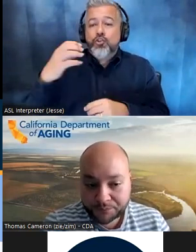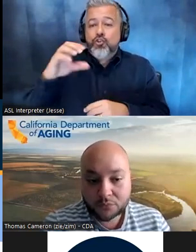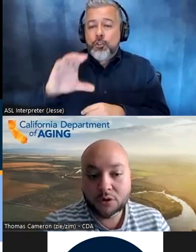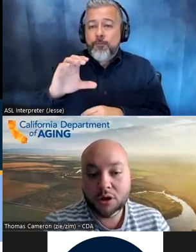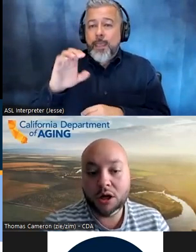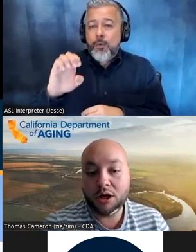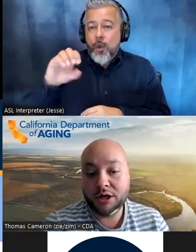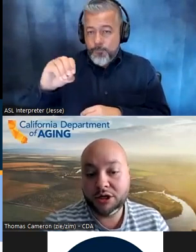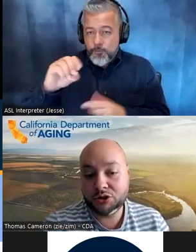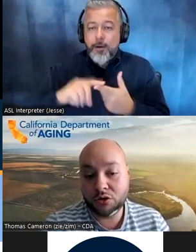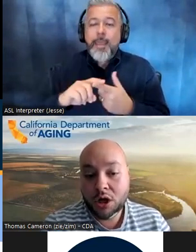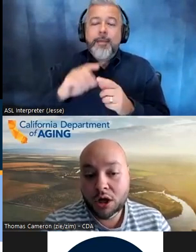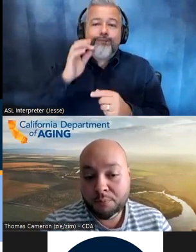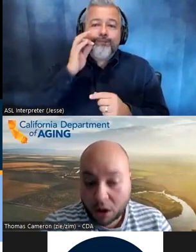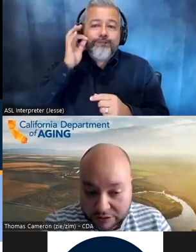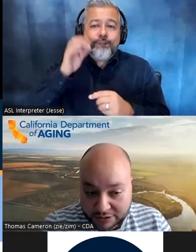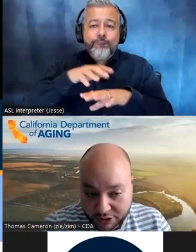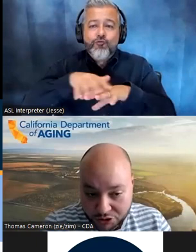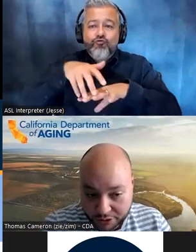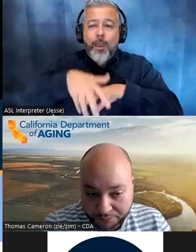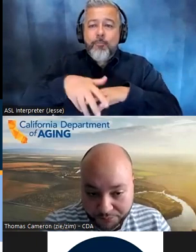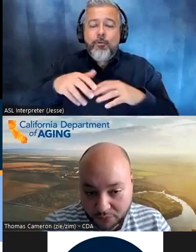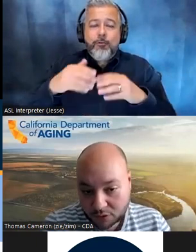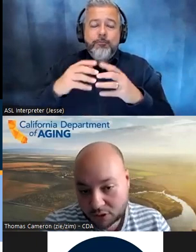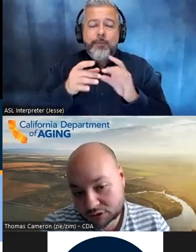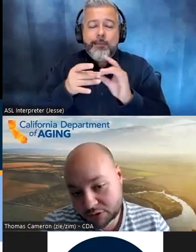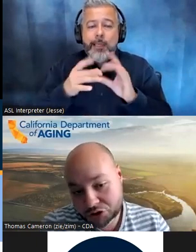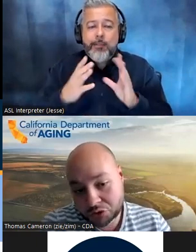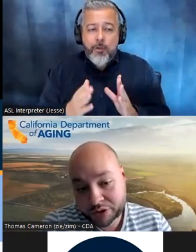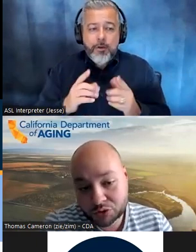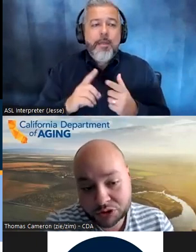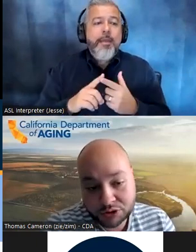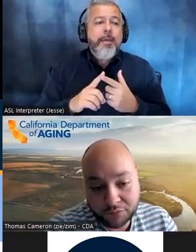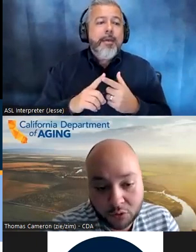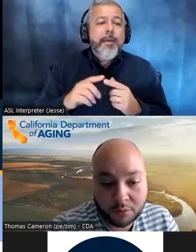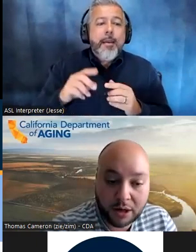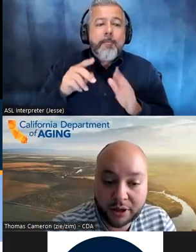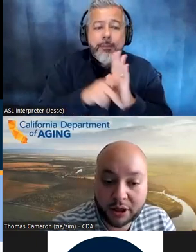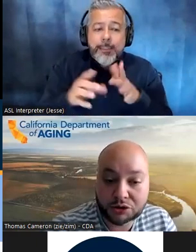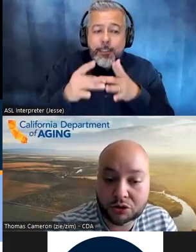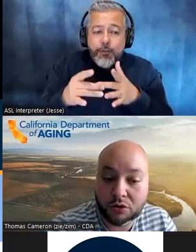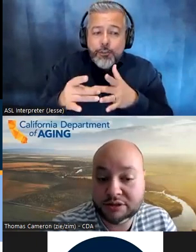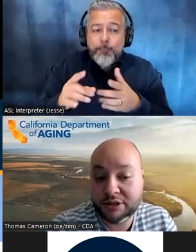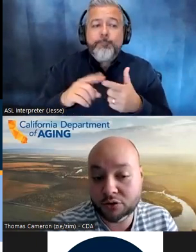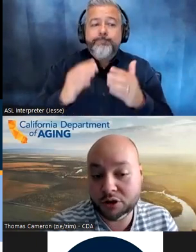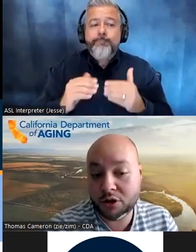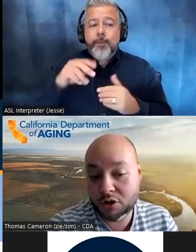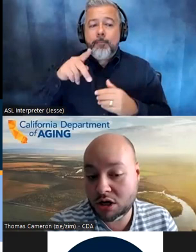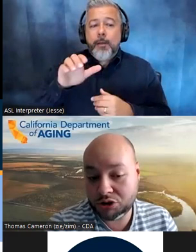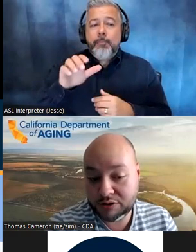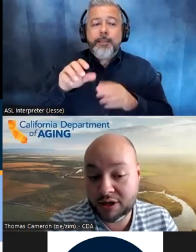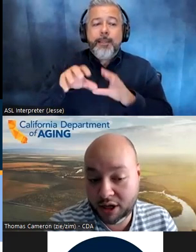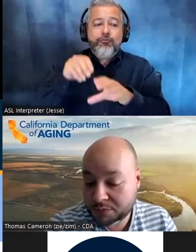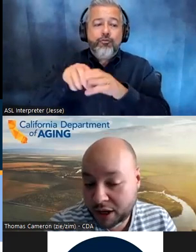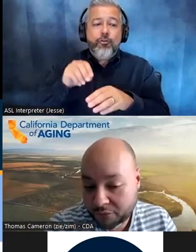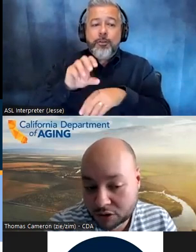liaison, additional policy leadership, some additional resources for public, external, and stakeholder